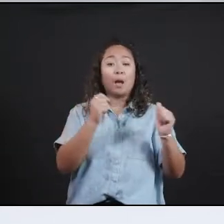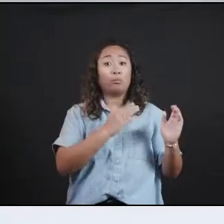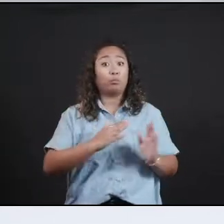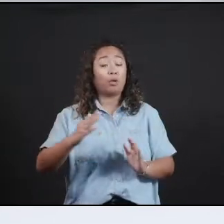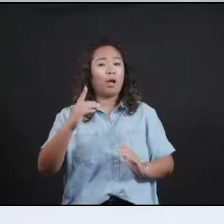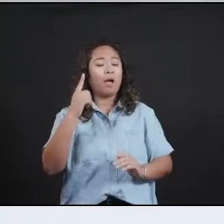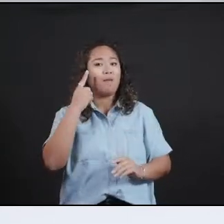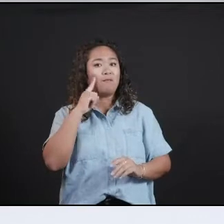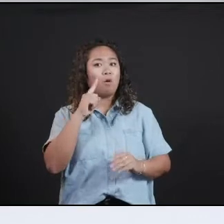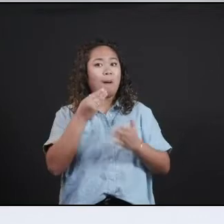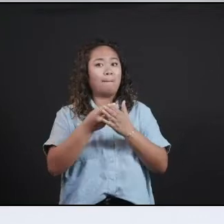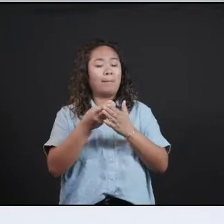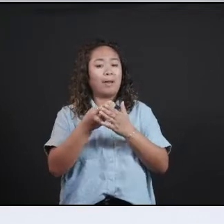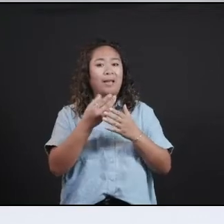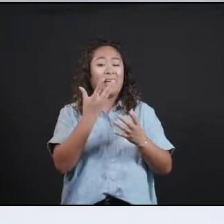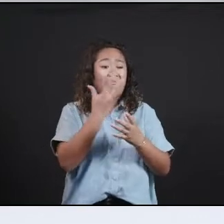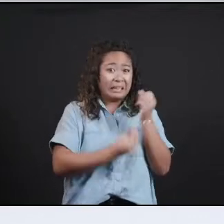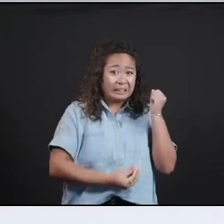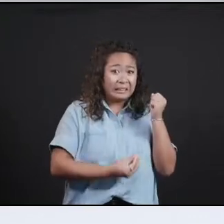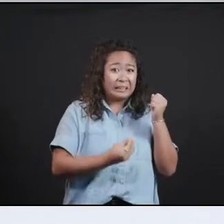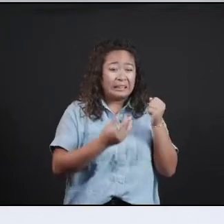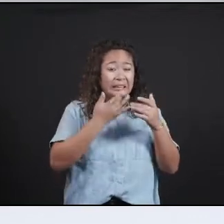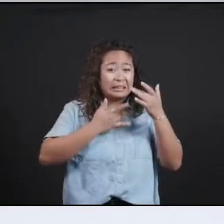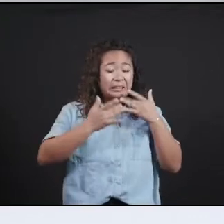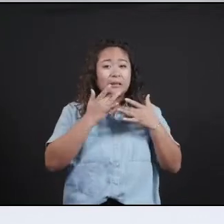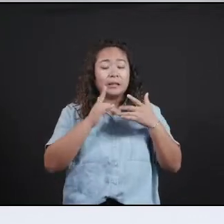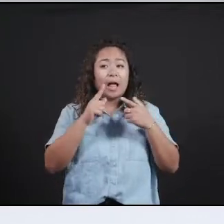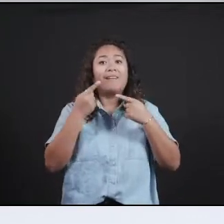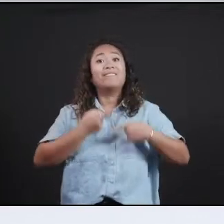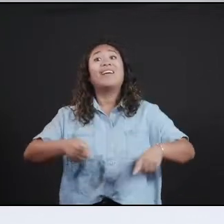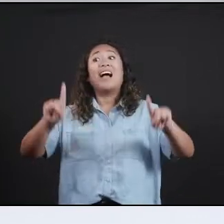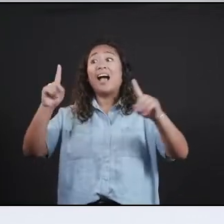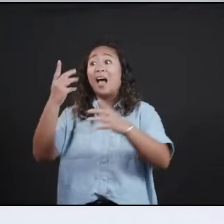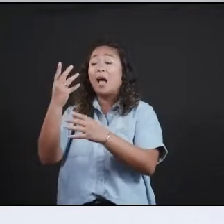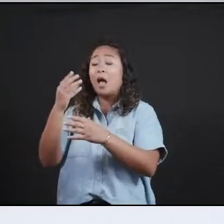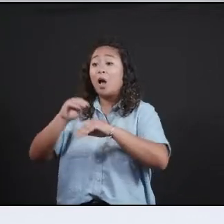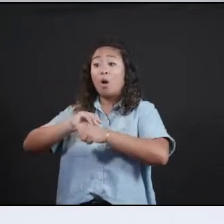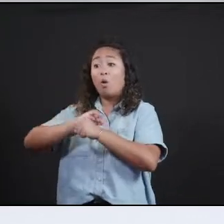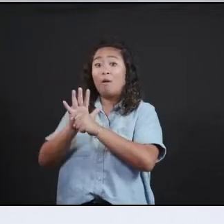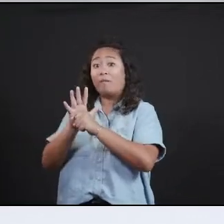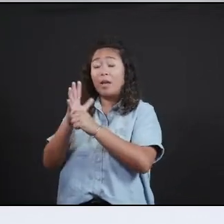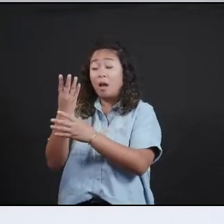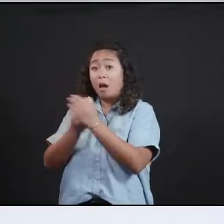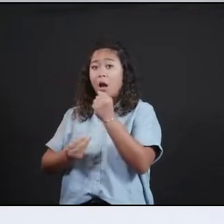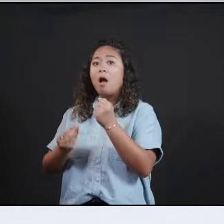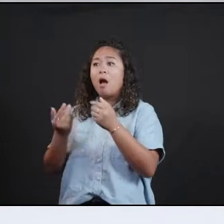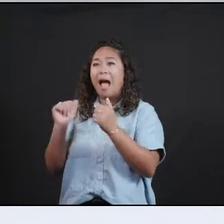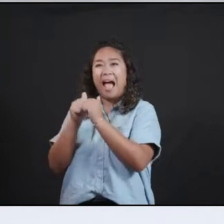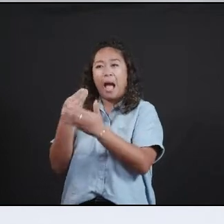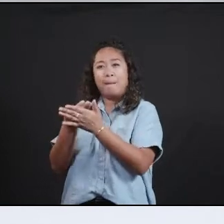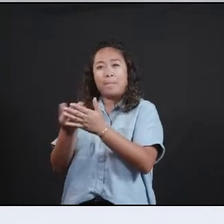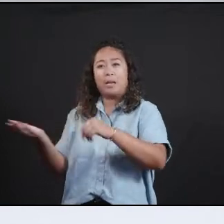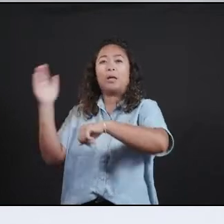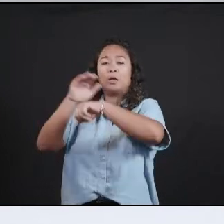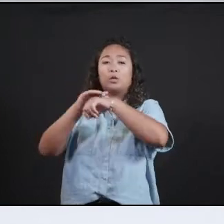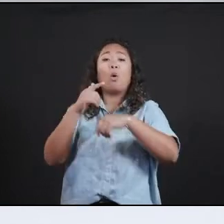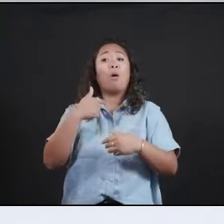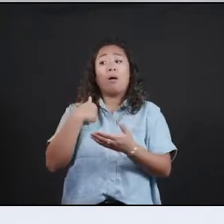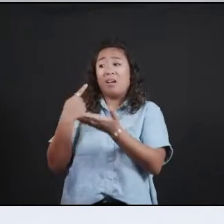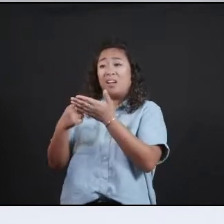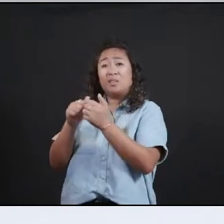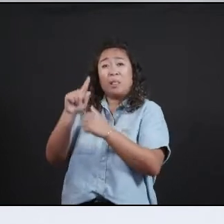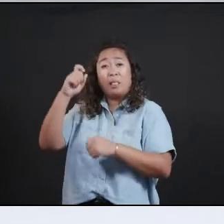Development, Regulations, and Agriculture. As the chair of this committee, I continue to monitor our economy and